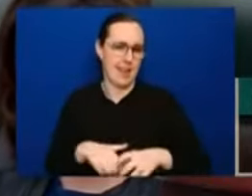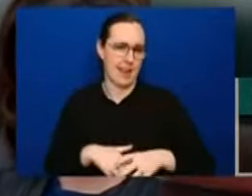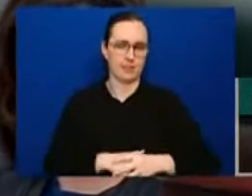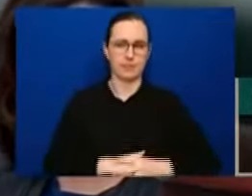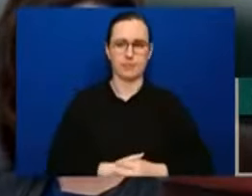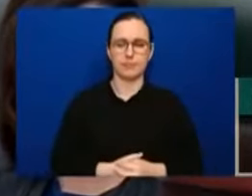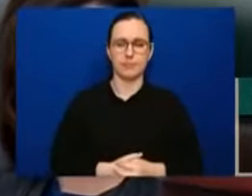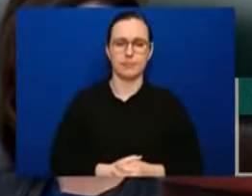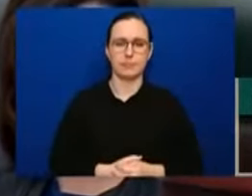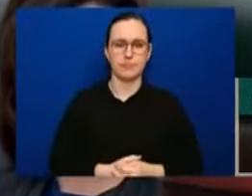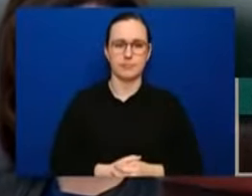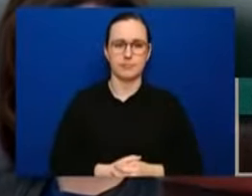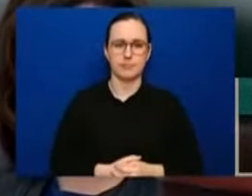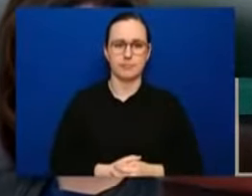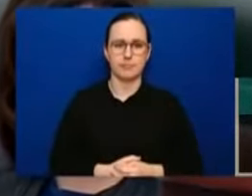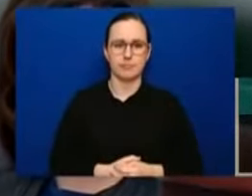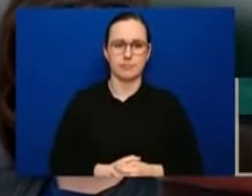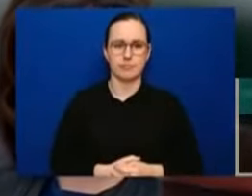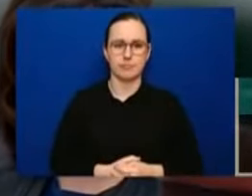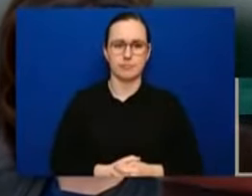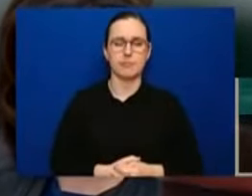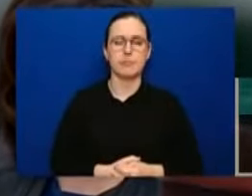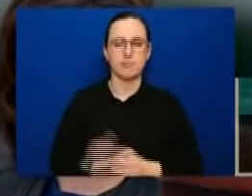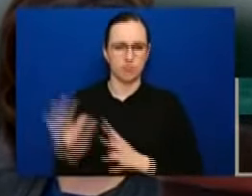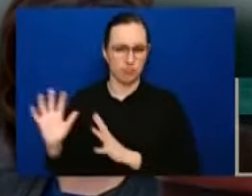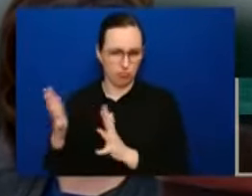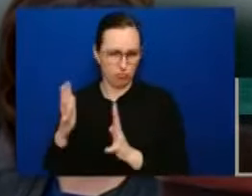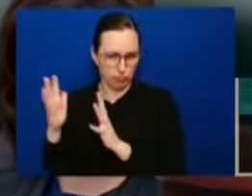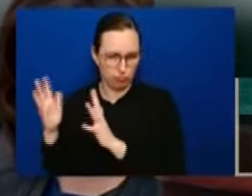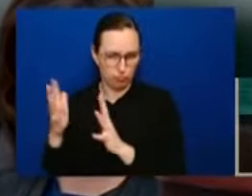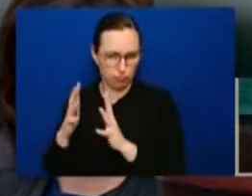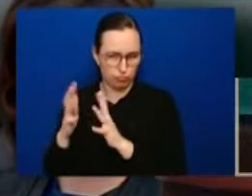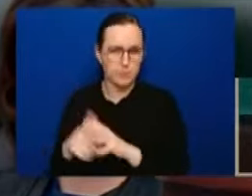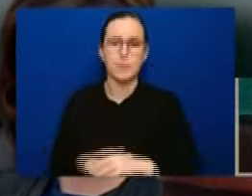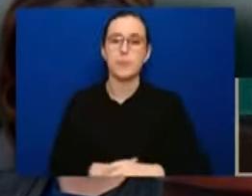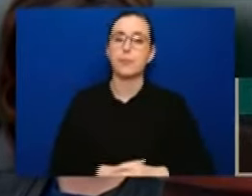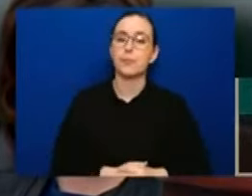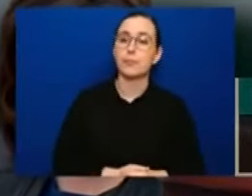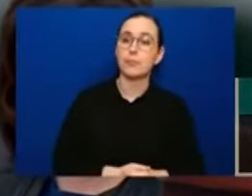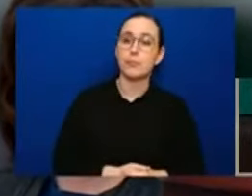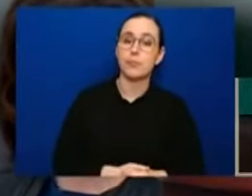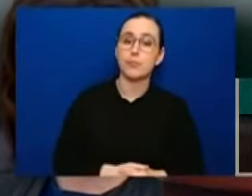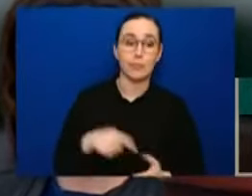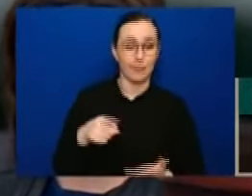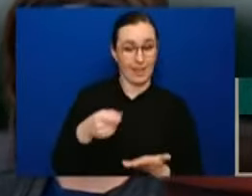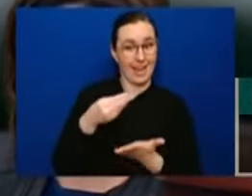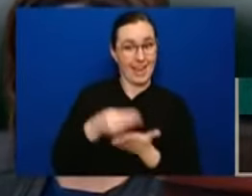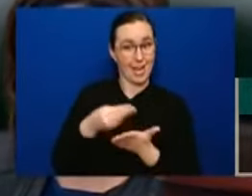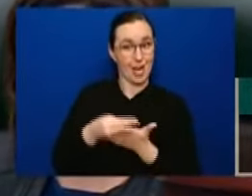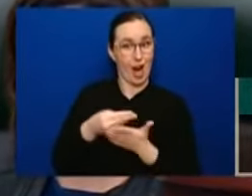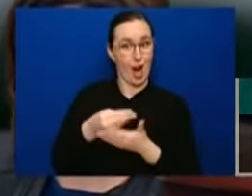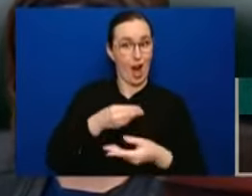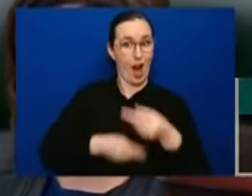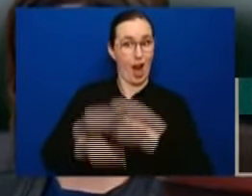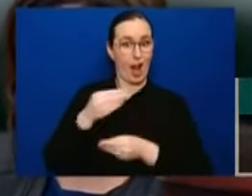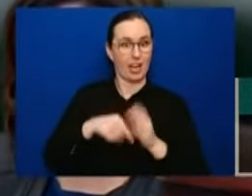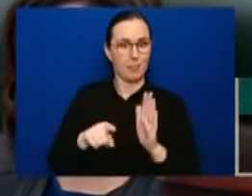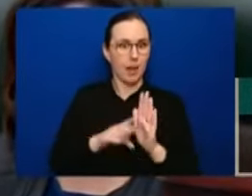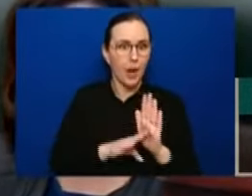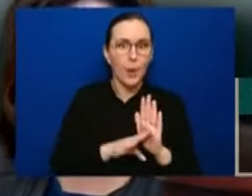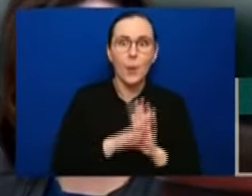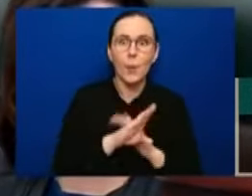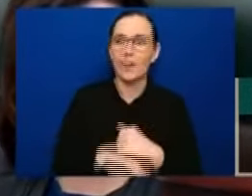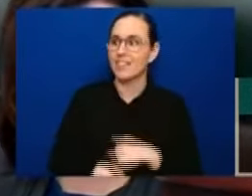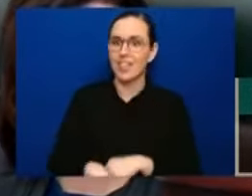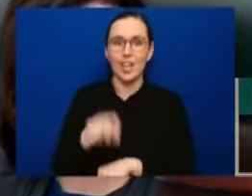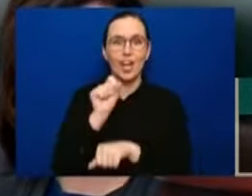Mr. Speaker, as our economy grows and jobs are created, there's a new challenge on the horizon. In fact, in many ways, the challenge is